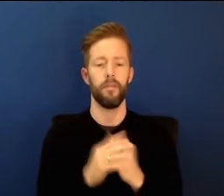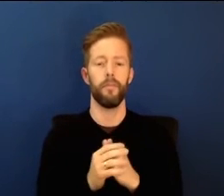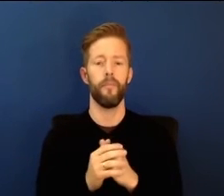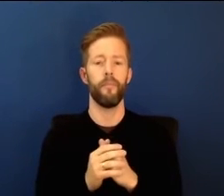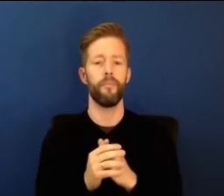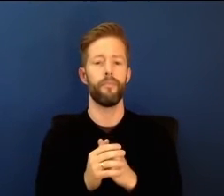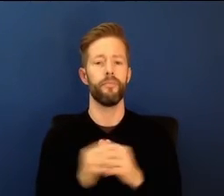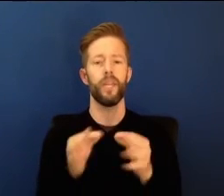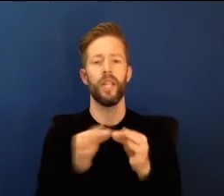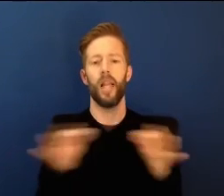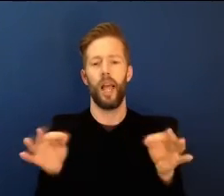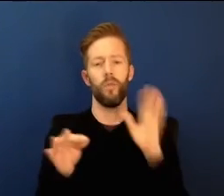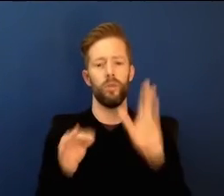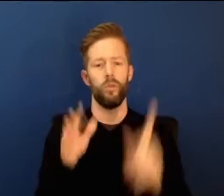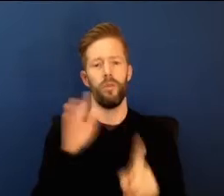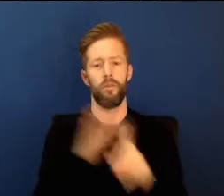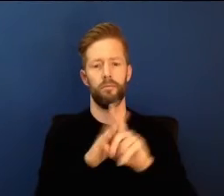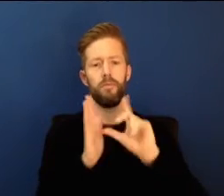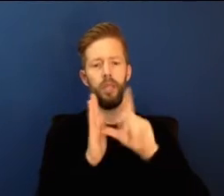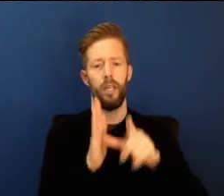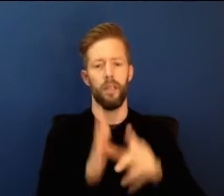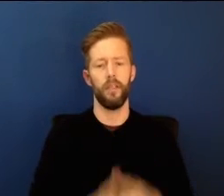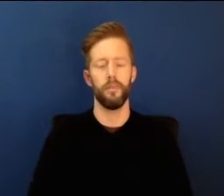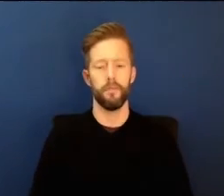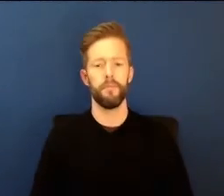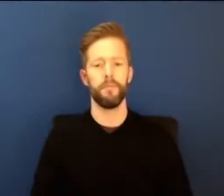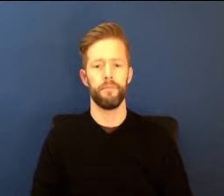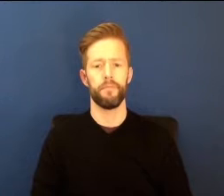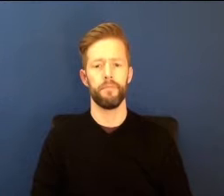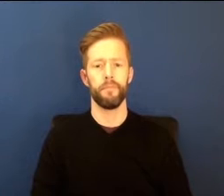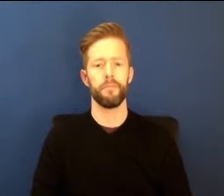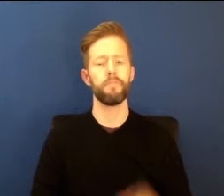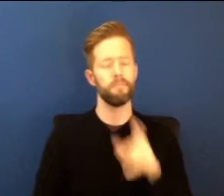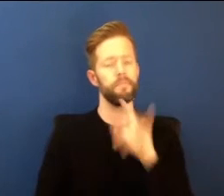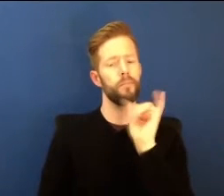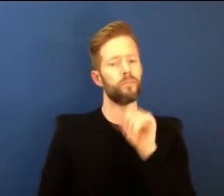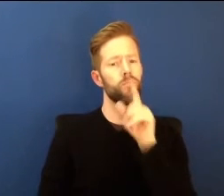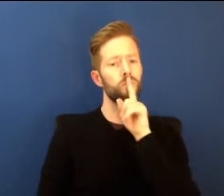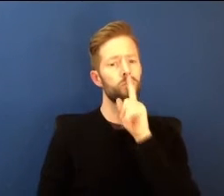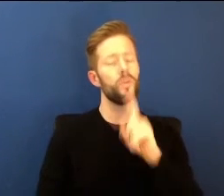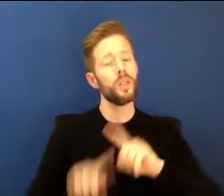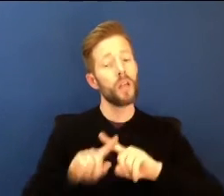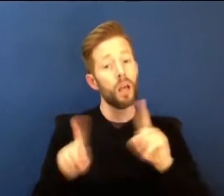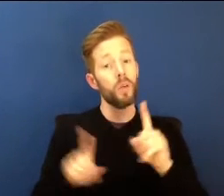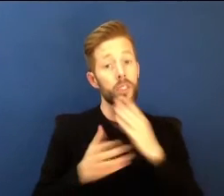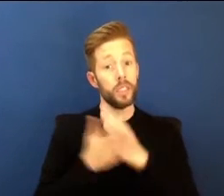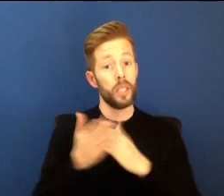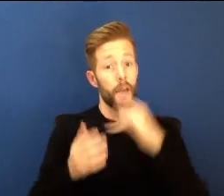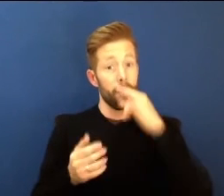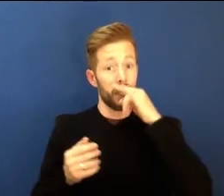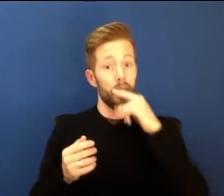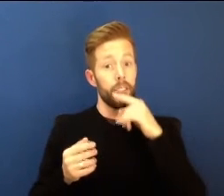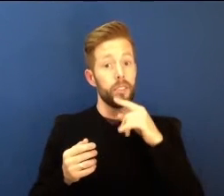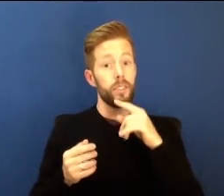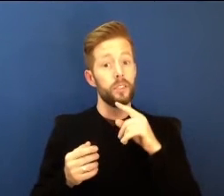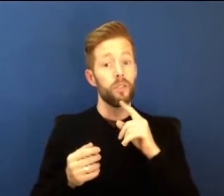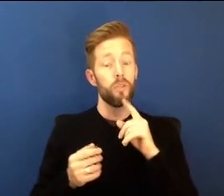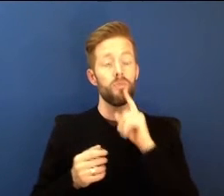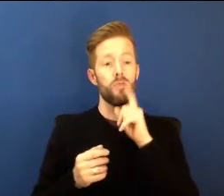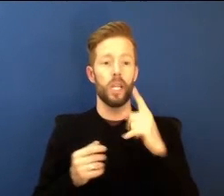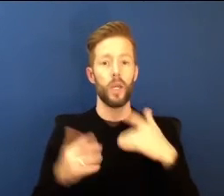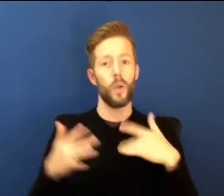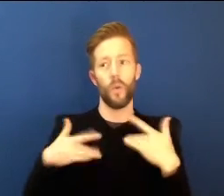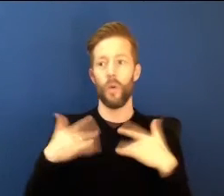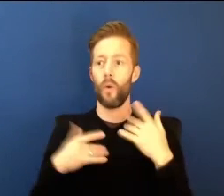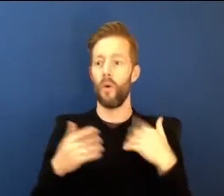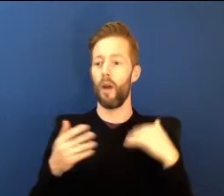thing. The language will come later. Yeah, that's true. Although I do see some kids that might really like to